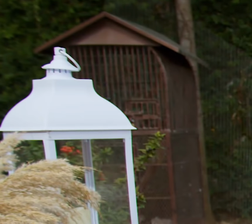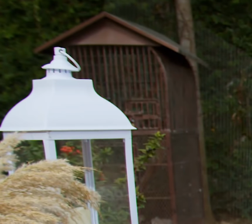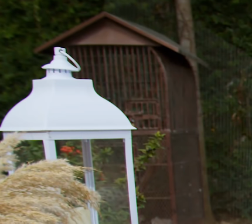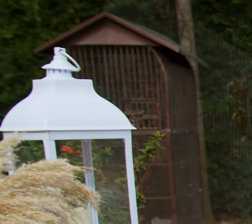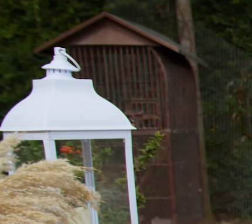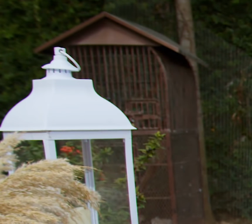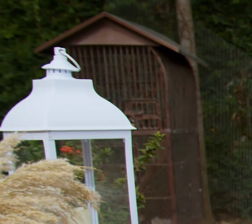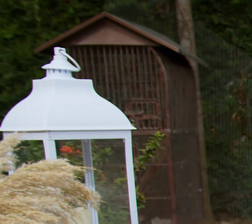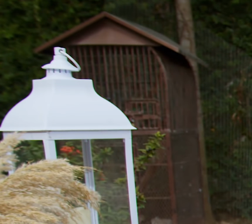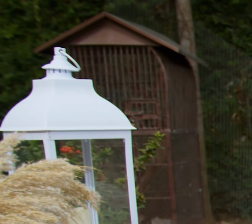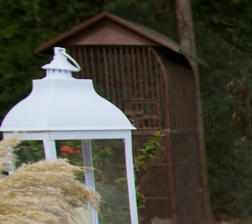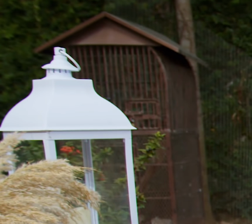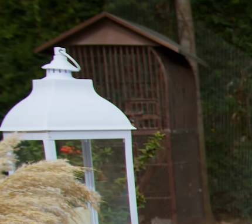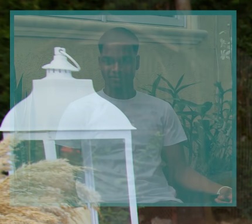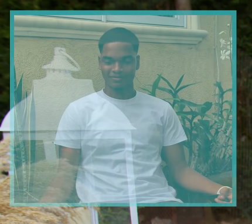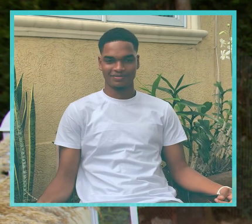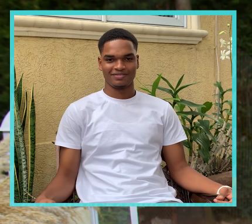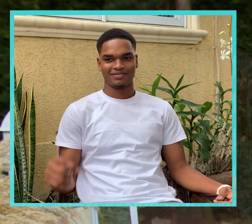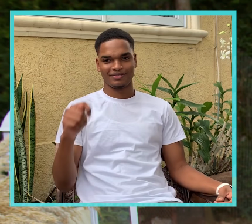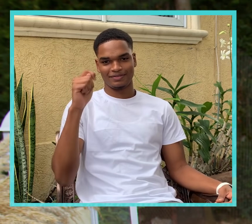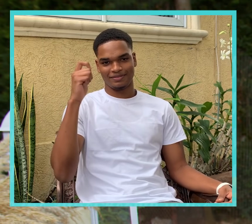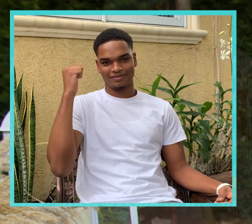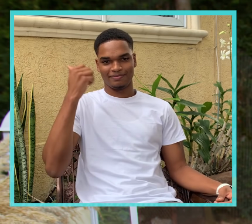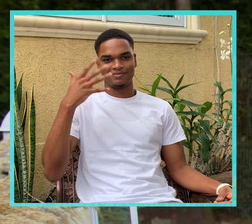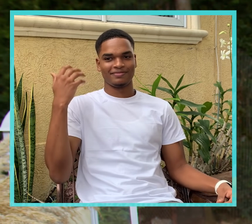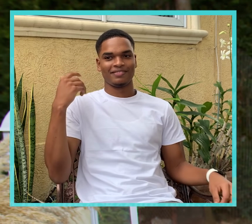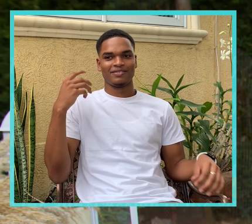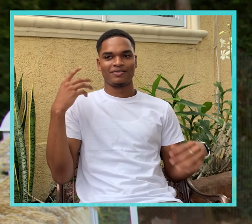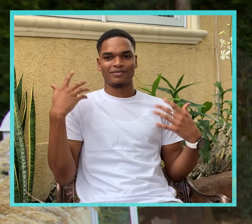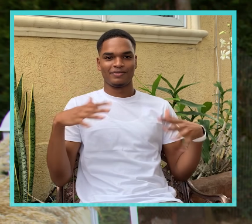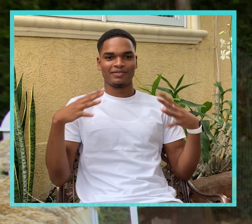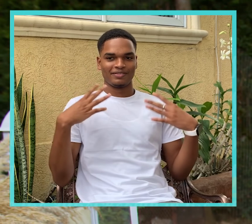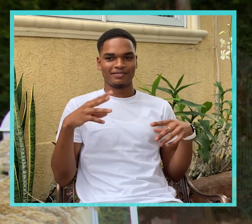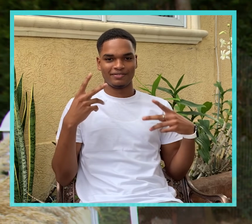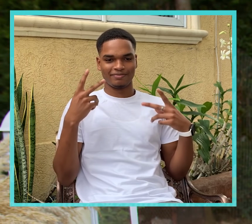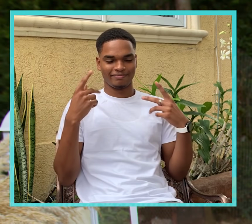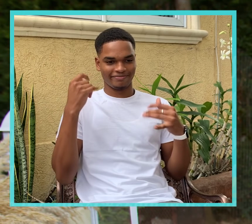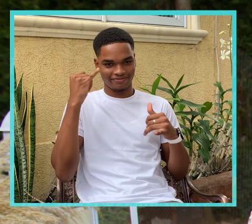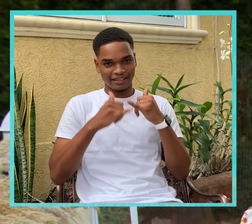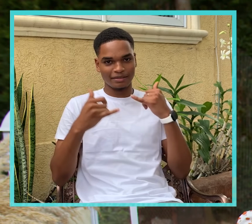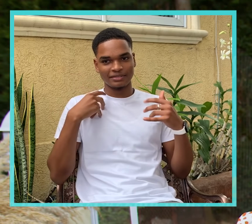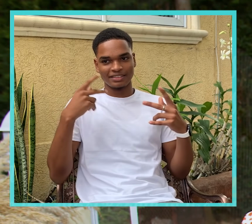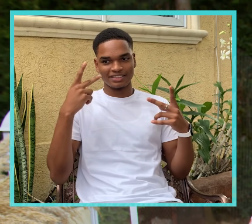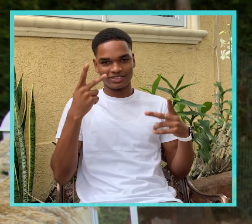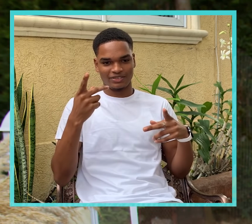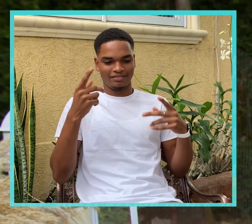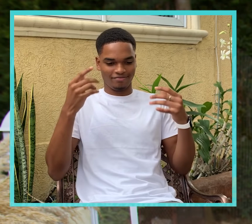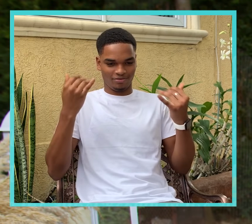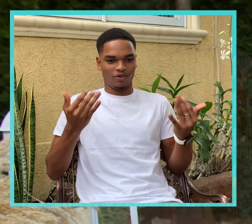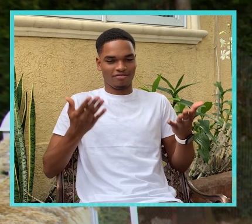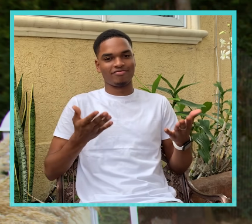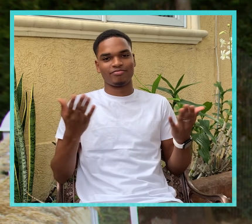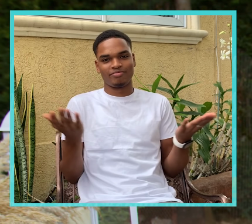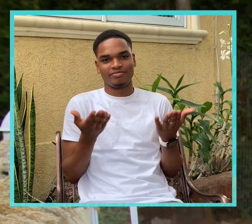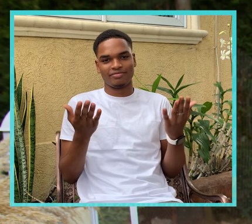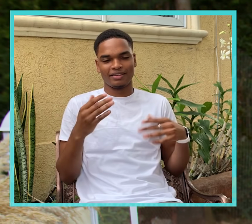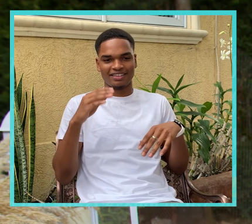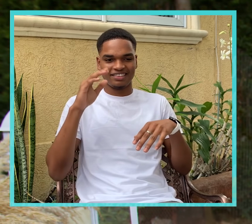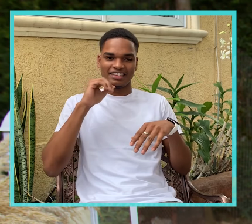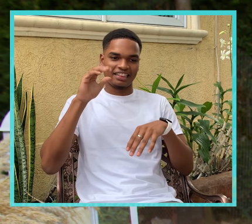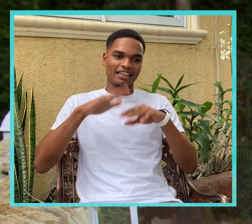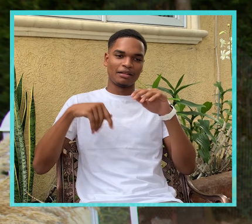Tony, it's so nice to see you in person and not in a little piff box on the screen. Hi, nice